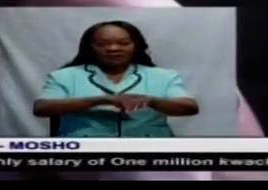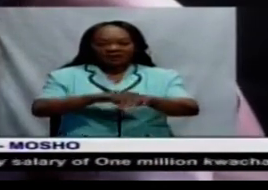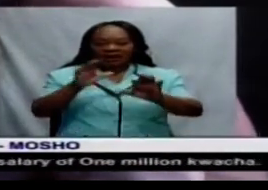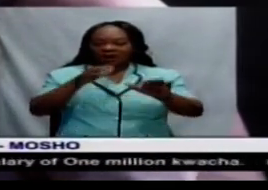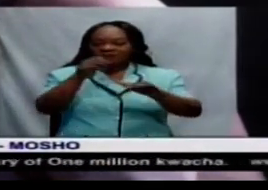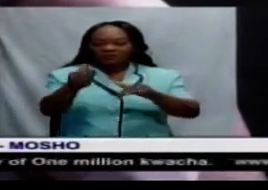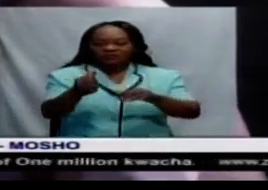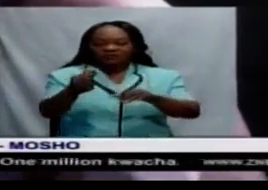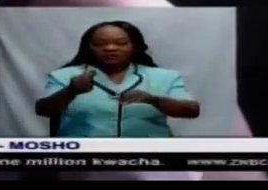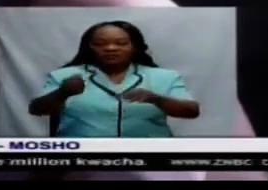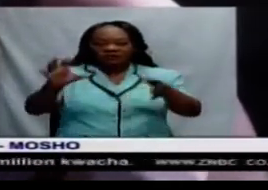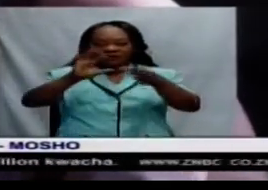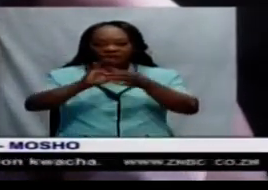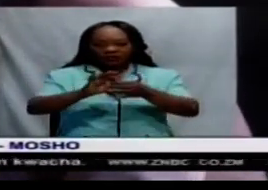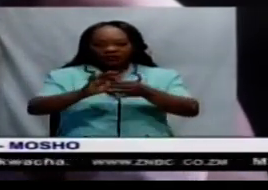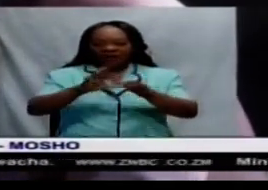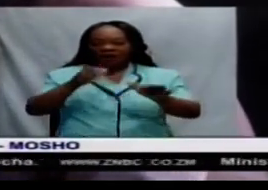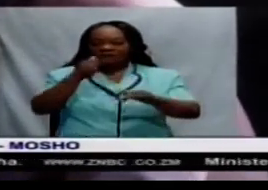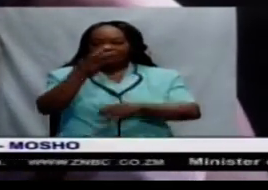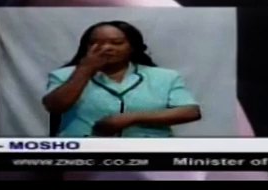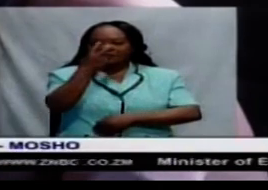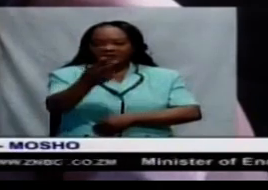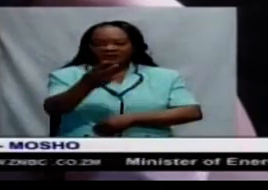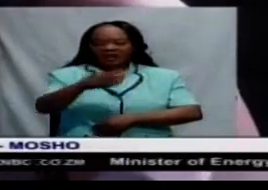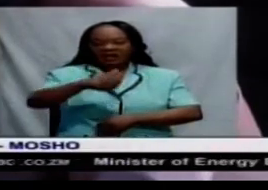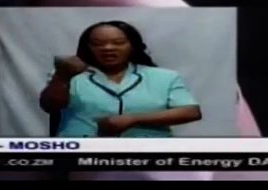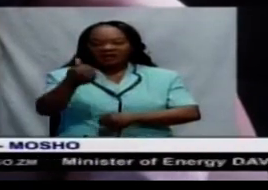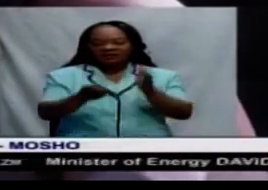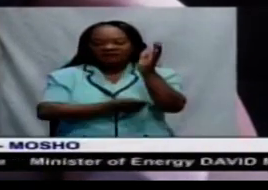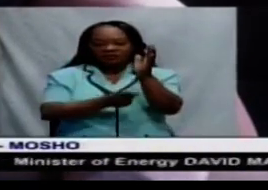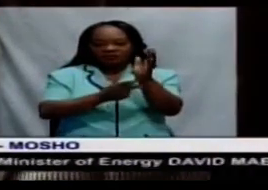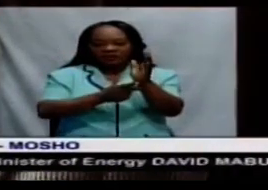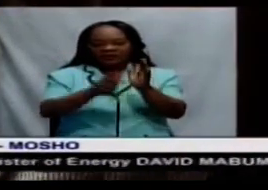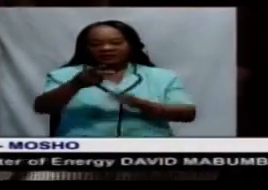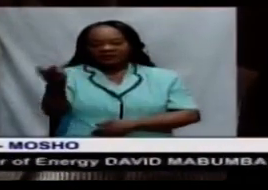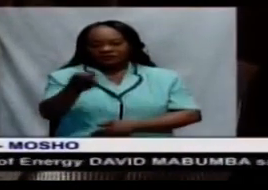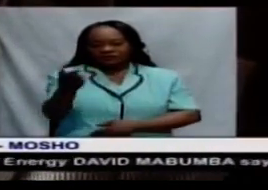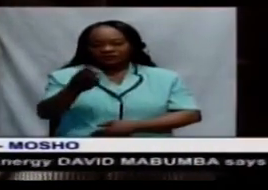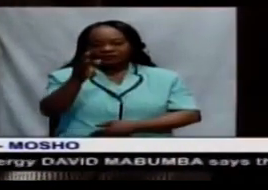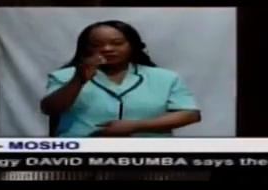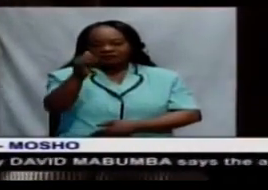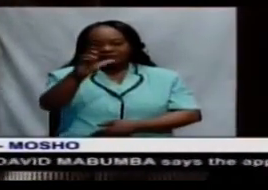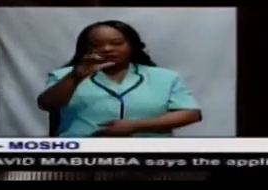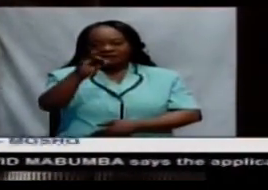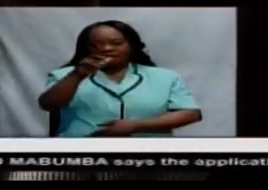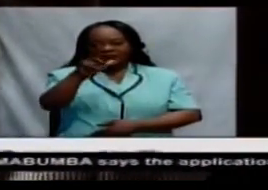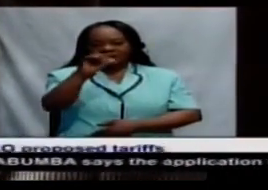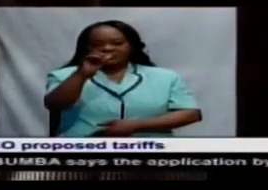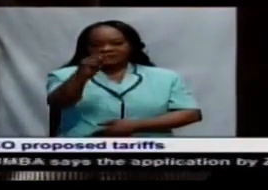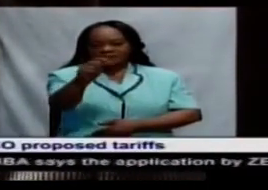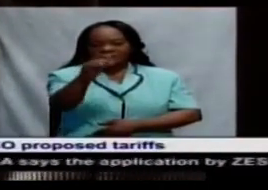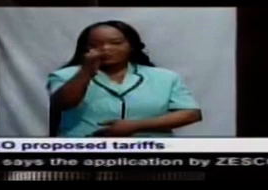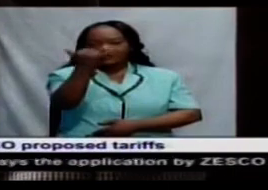any major transformation going on at Mukuba Hotel. And I wanted to know why. As government, we